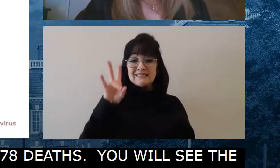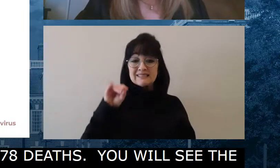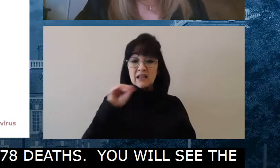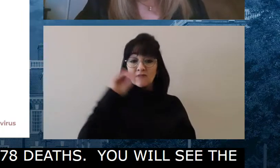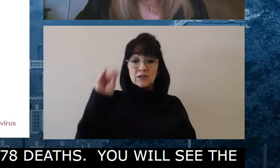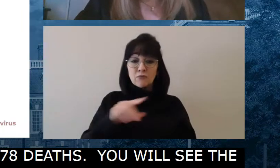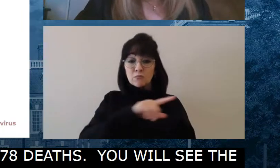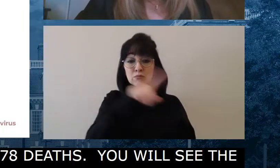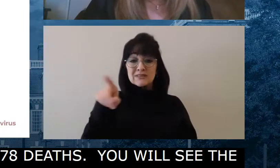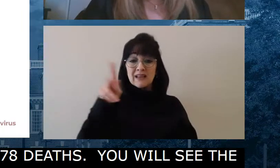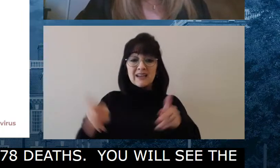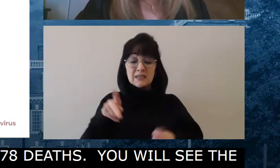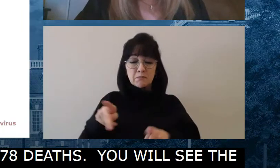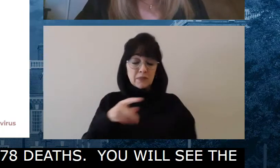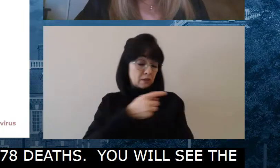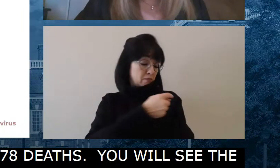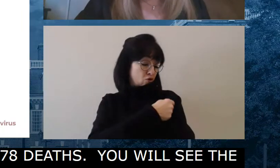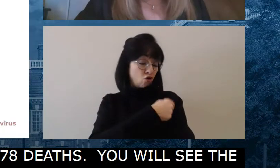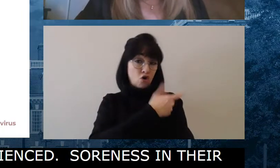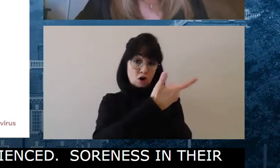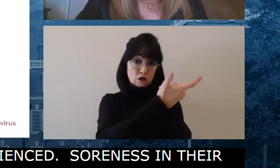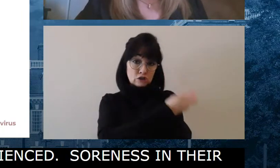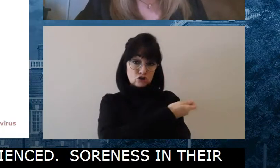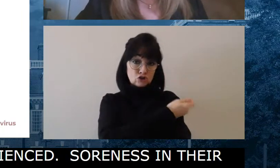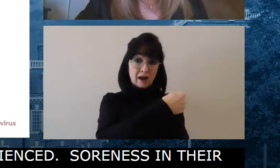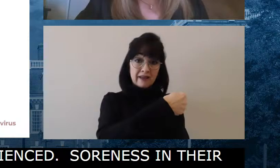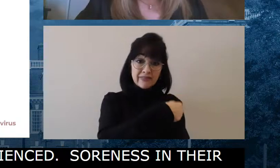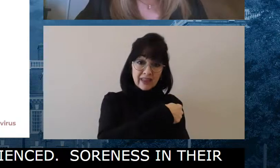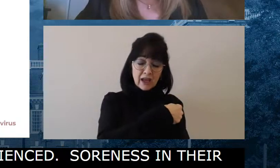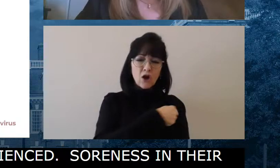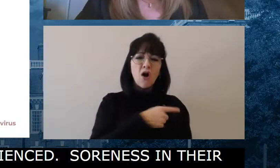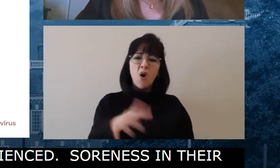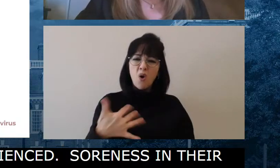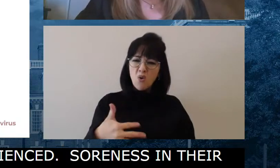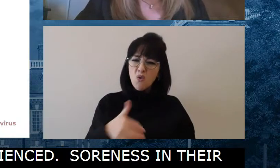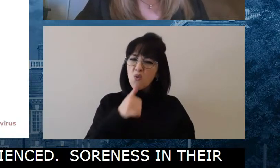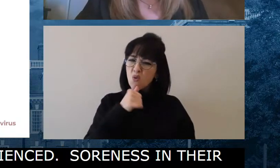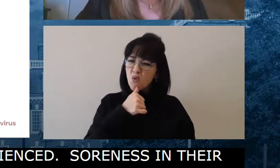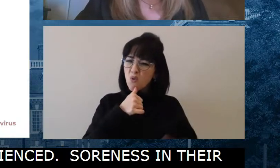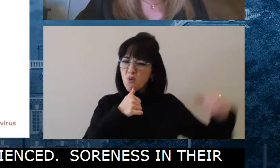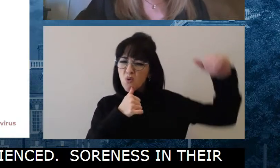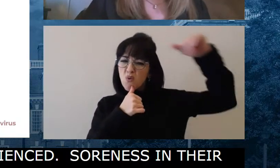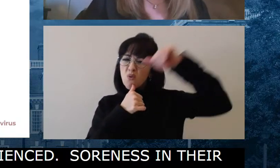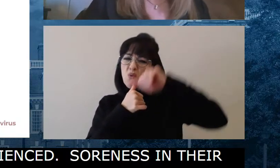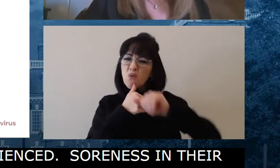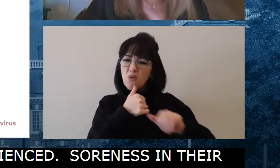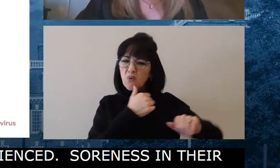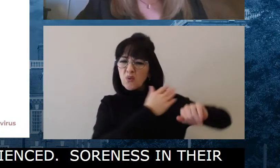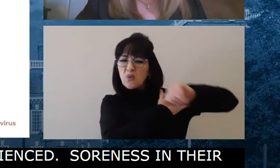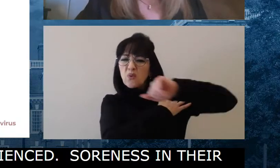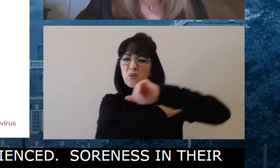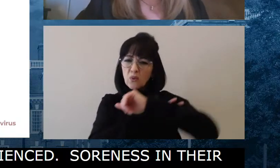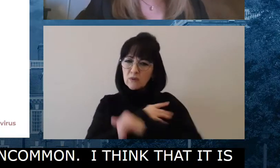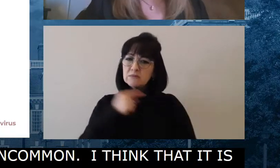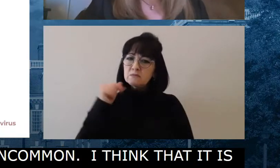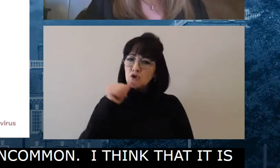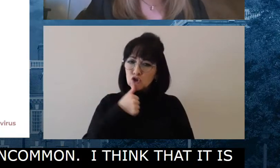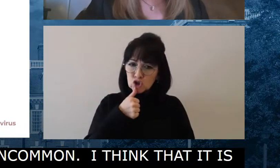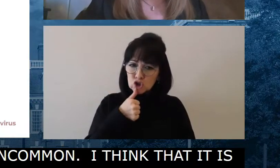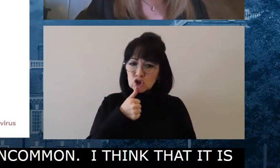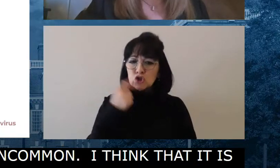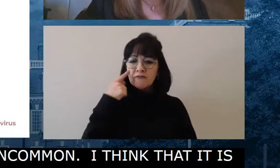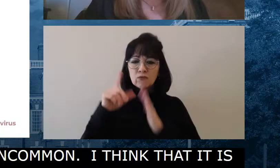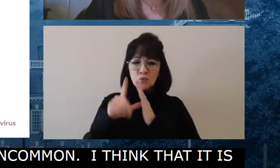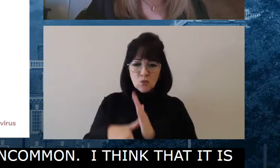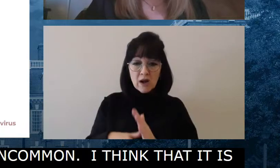not uncommon. And I do think it's really important to mention that we do see more people who have some of